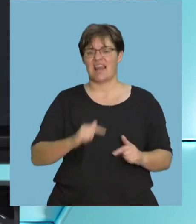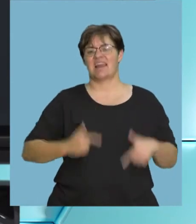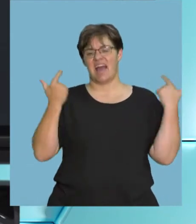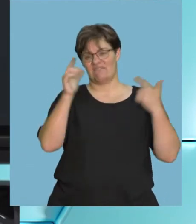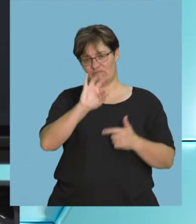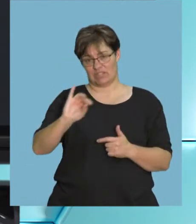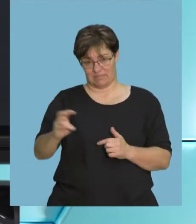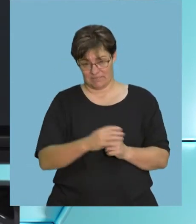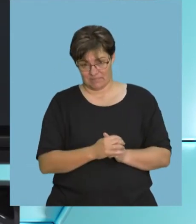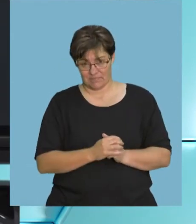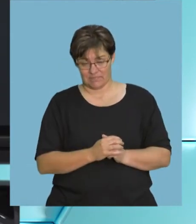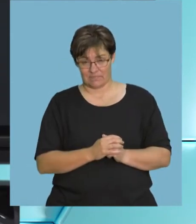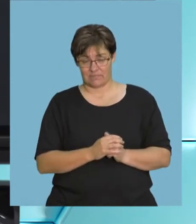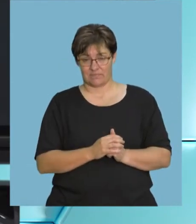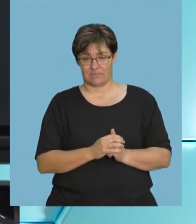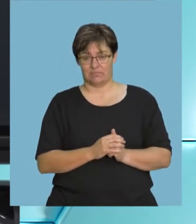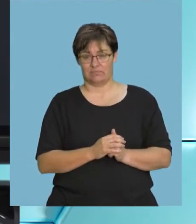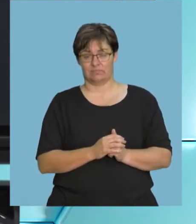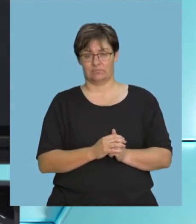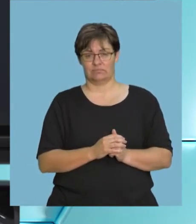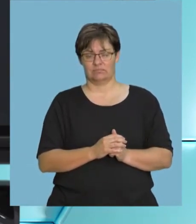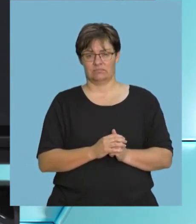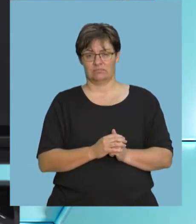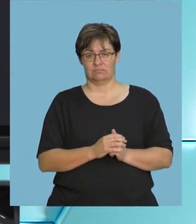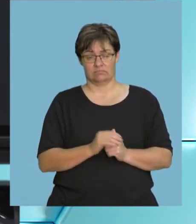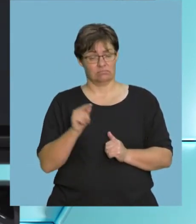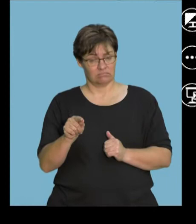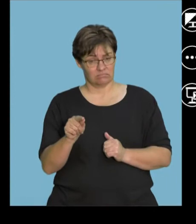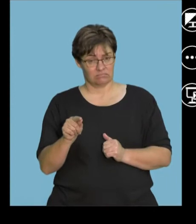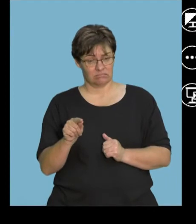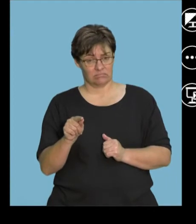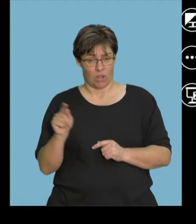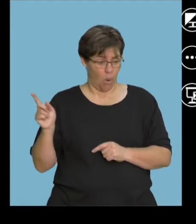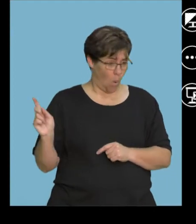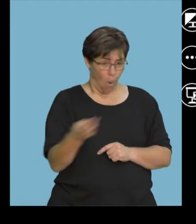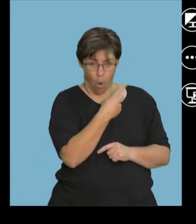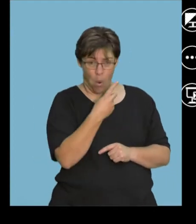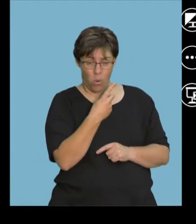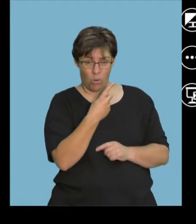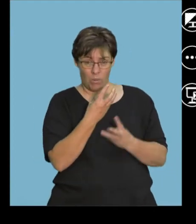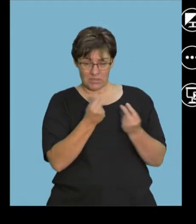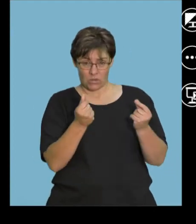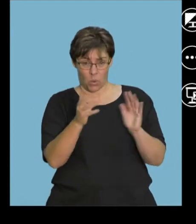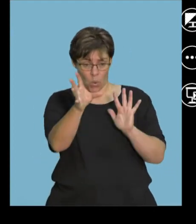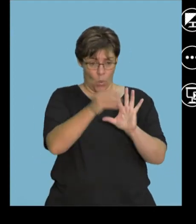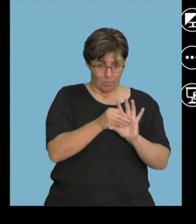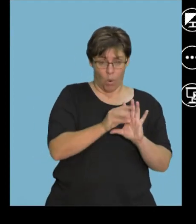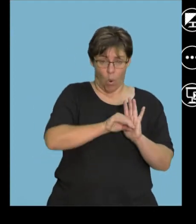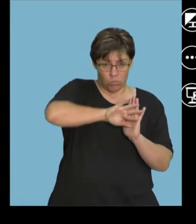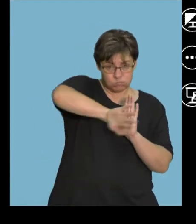life. Now, the question here is do magnets exert a force on all materials? Now,